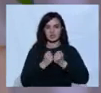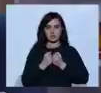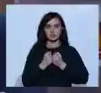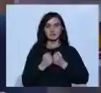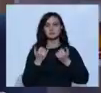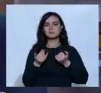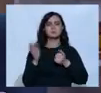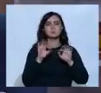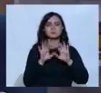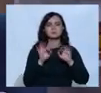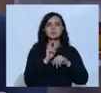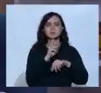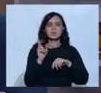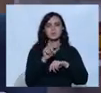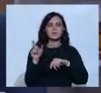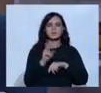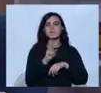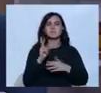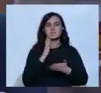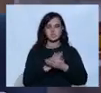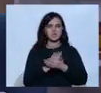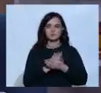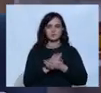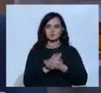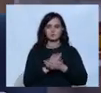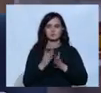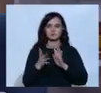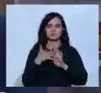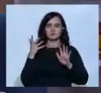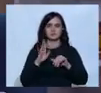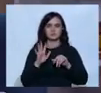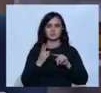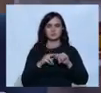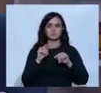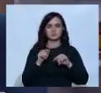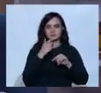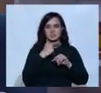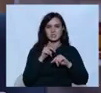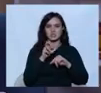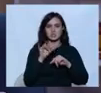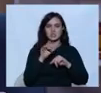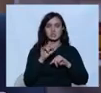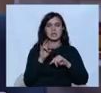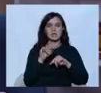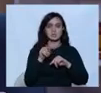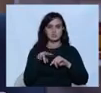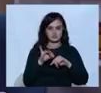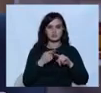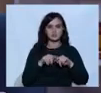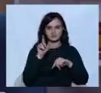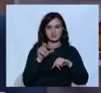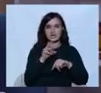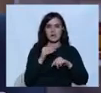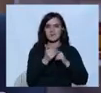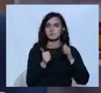But to find out how it all finally ends, you'll just have to read the play yourself. There's a surprising